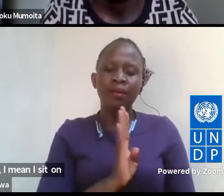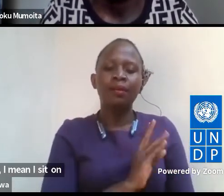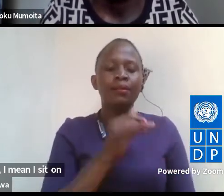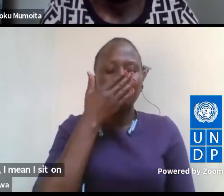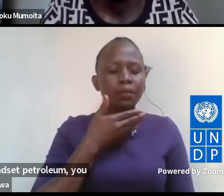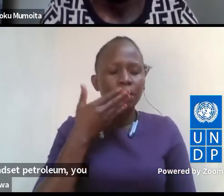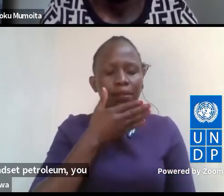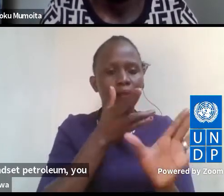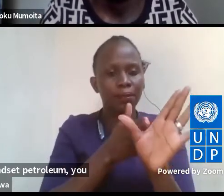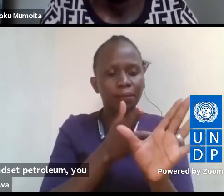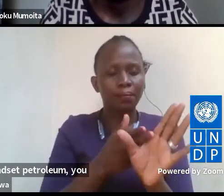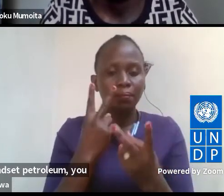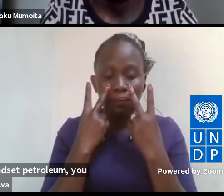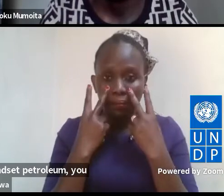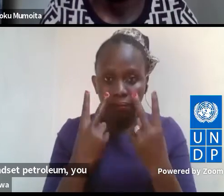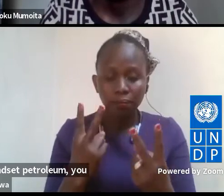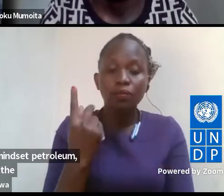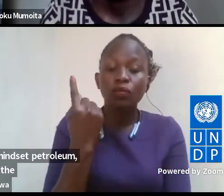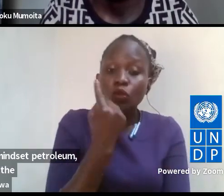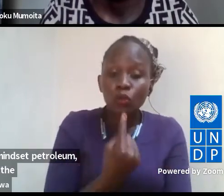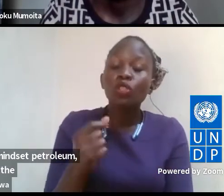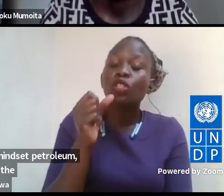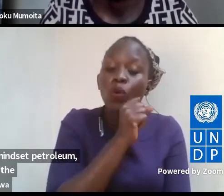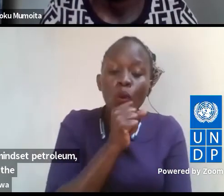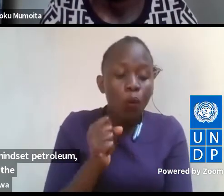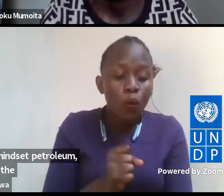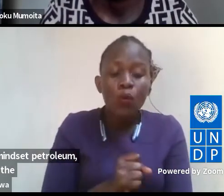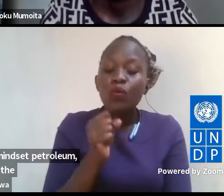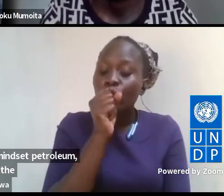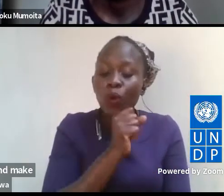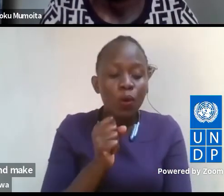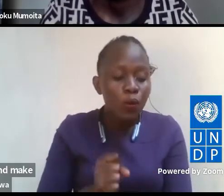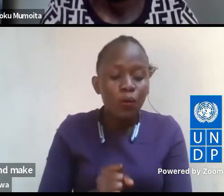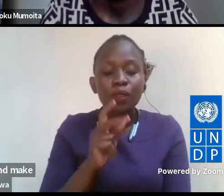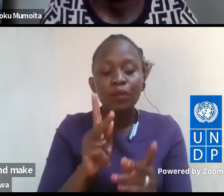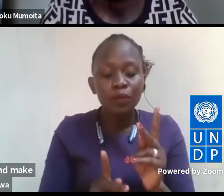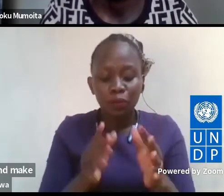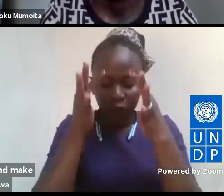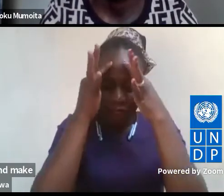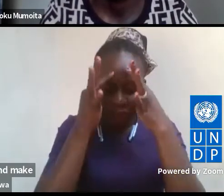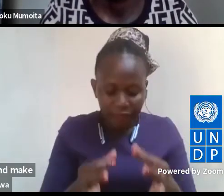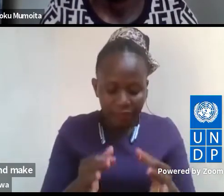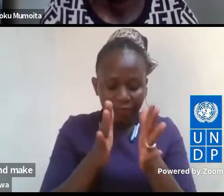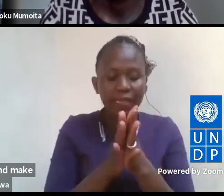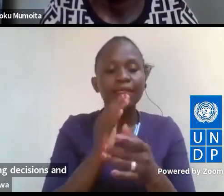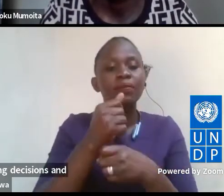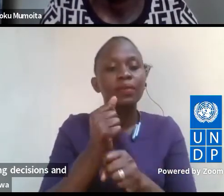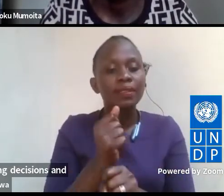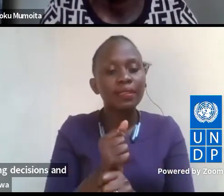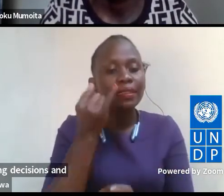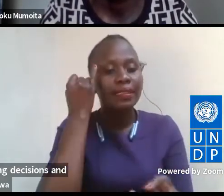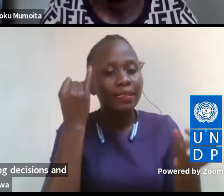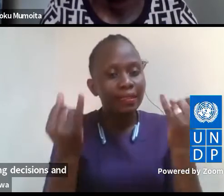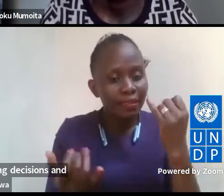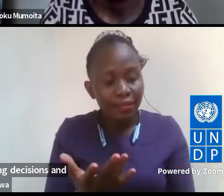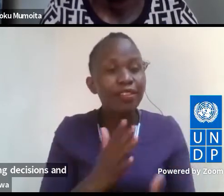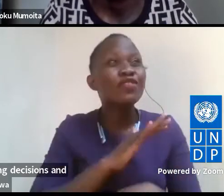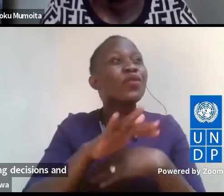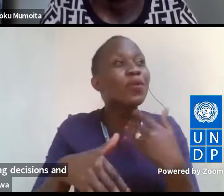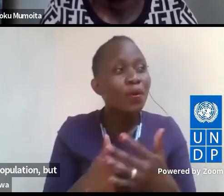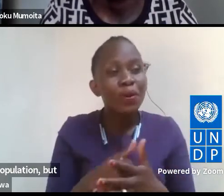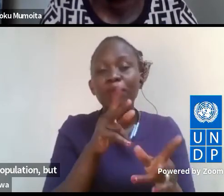You'll find that it's only the old guys who are deciding and making decisions and lobbying on behalf of the whole population.